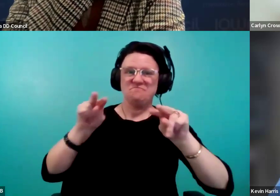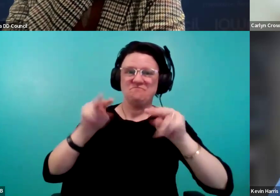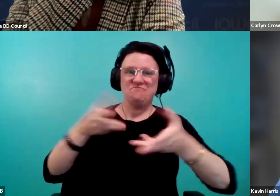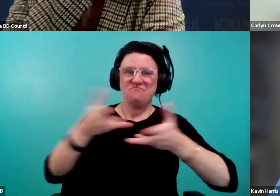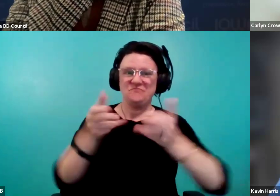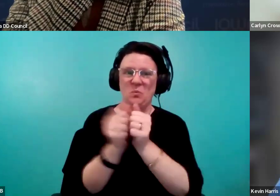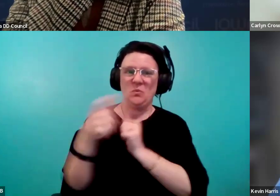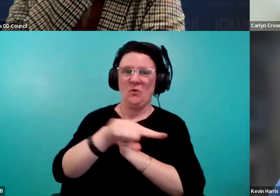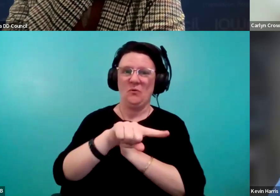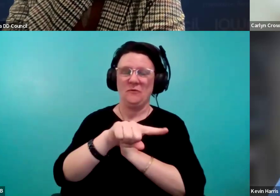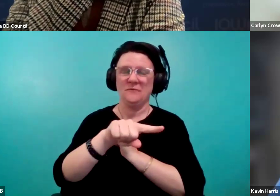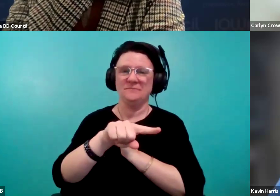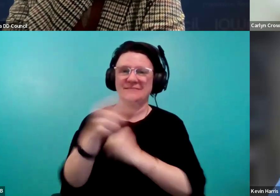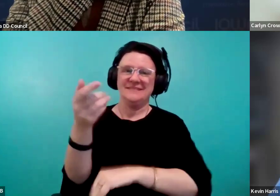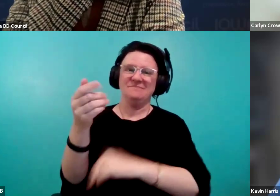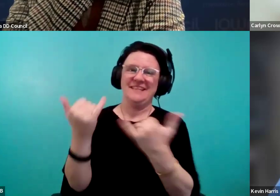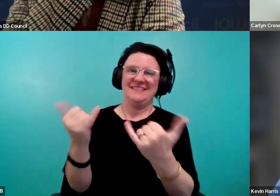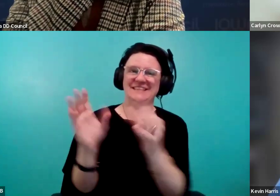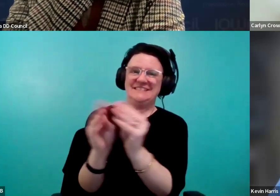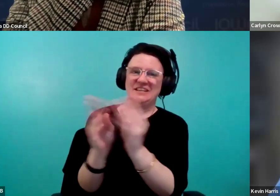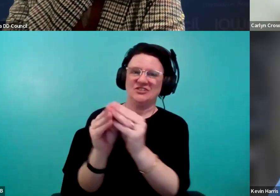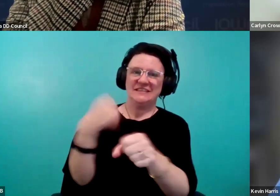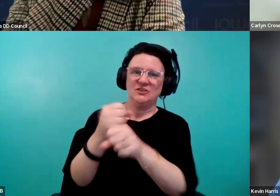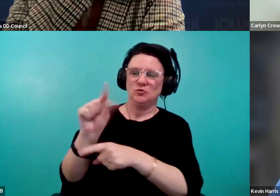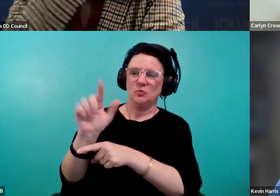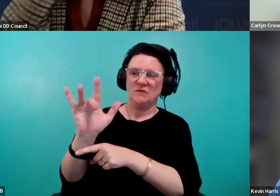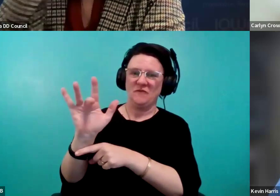to working with all of you this session. And please feel free to